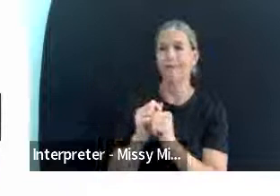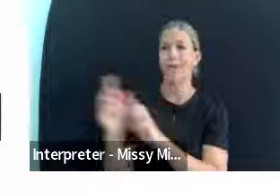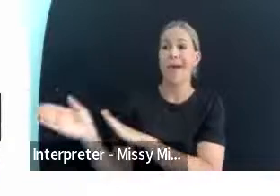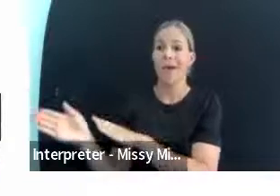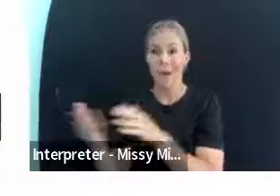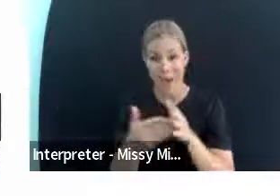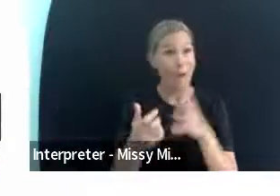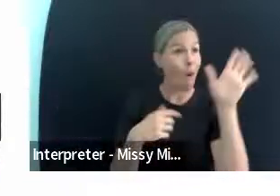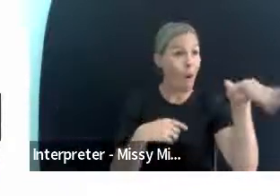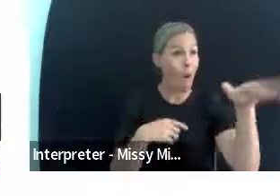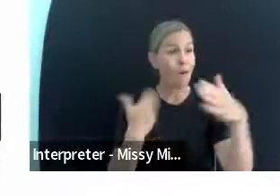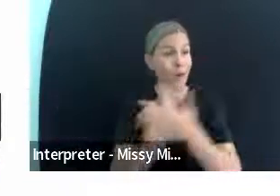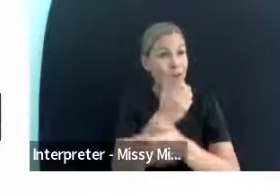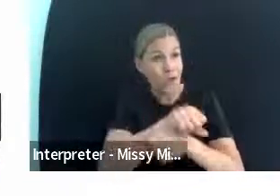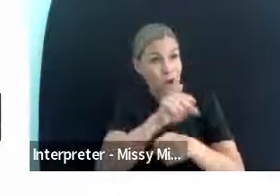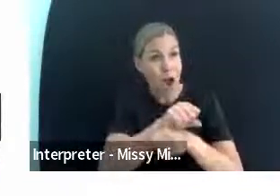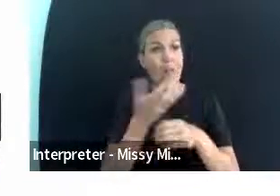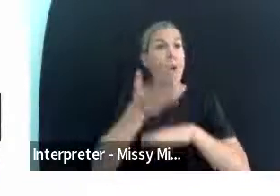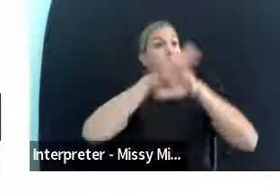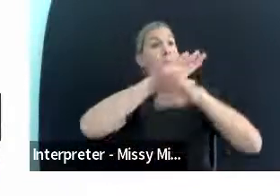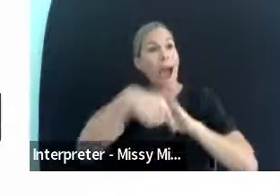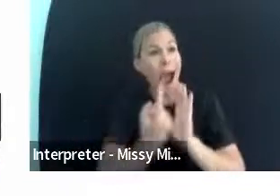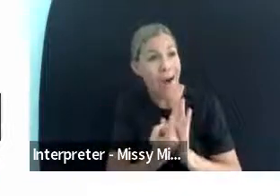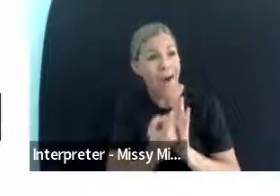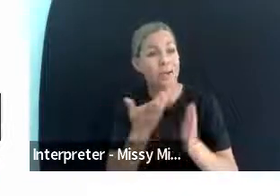job, or I have more hours, or I'm getting